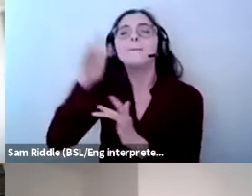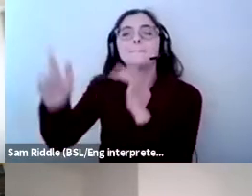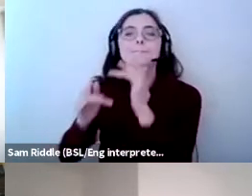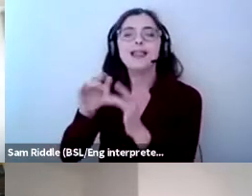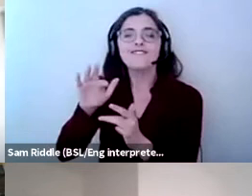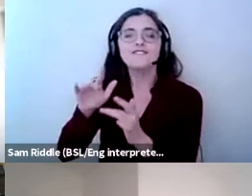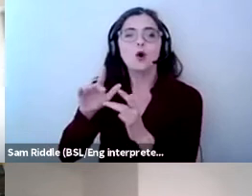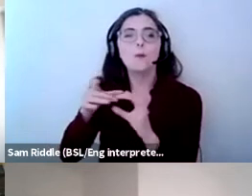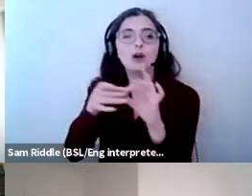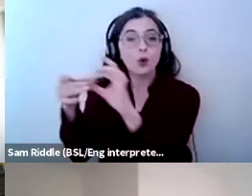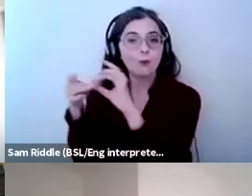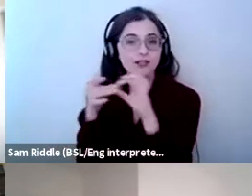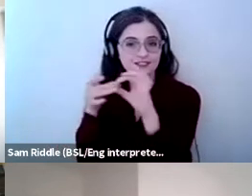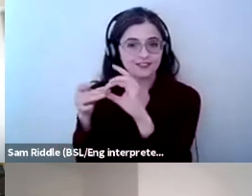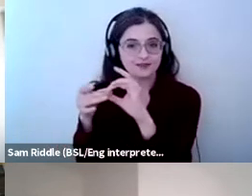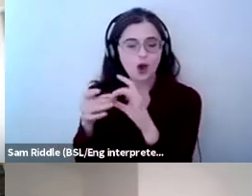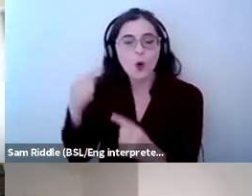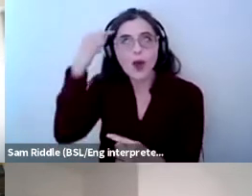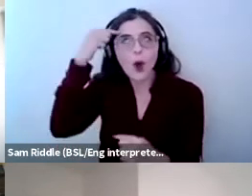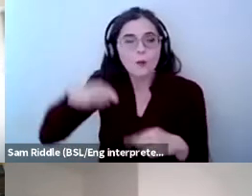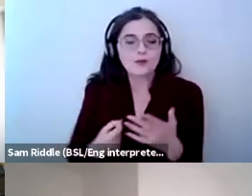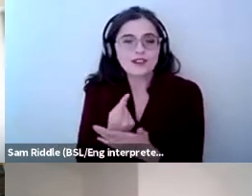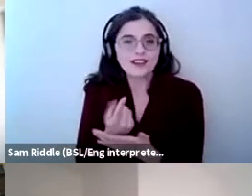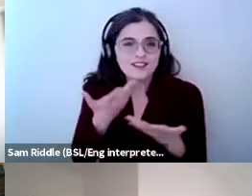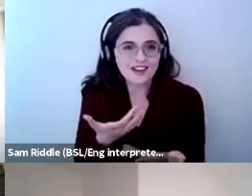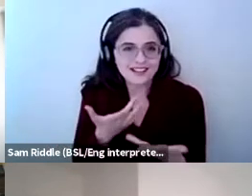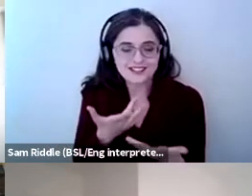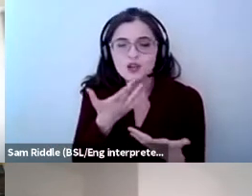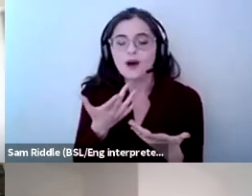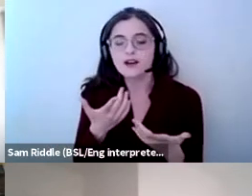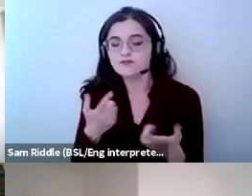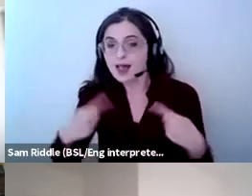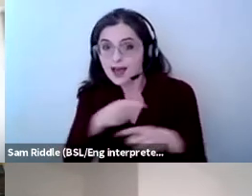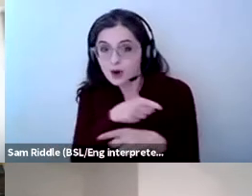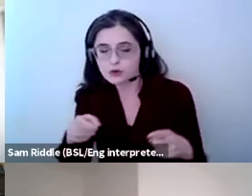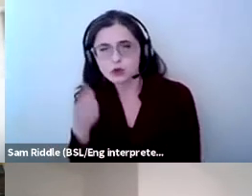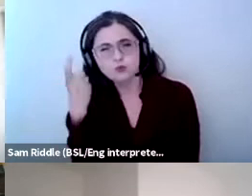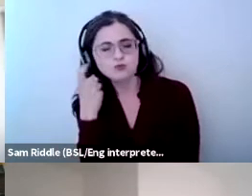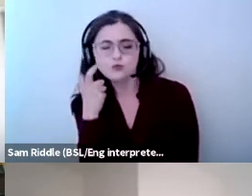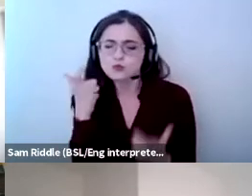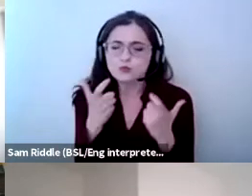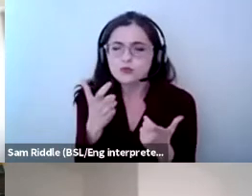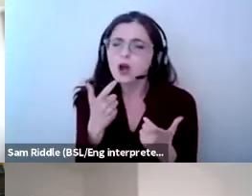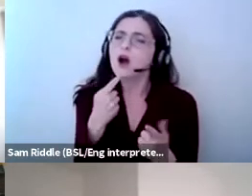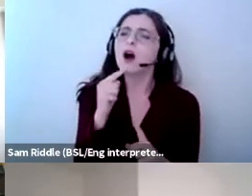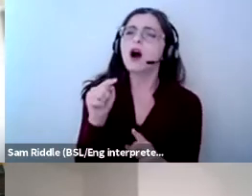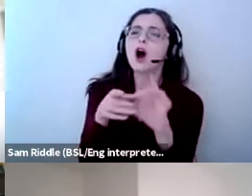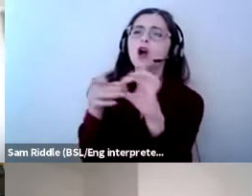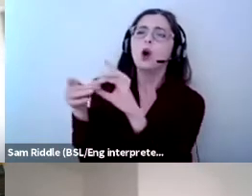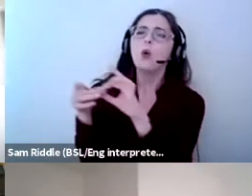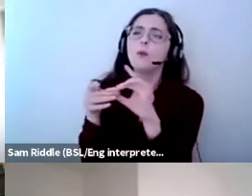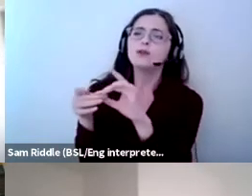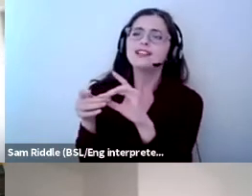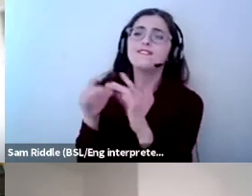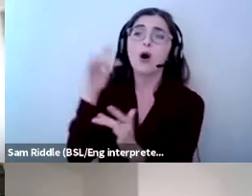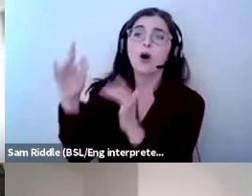to explore how a cooperatively owned digital platform might contribute to your own vision for a cooperative economy.